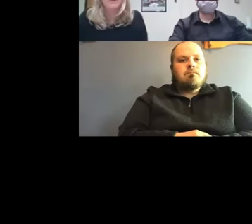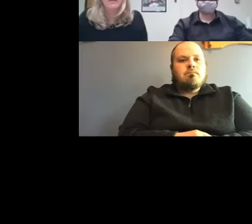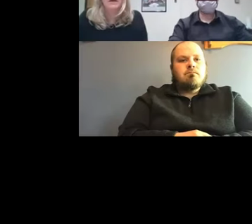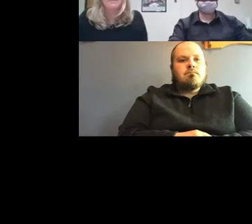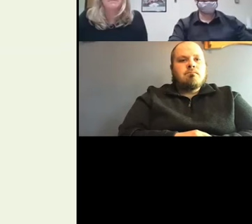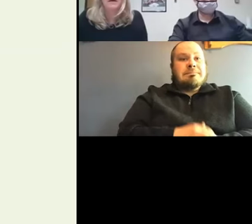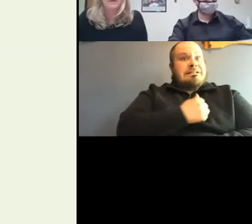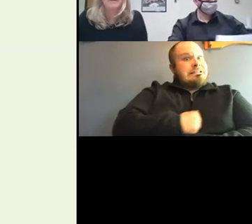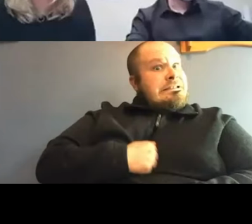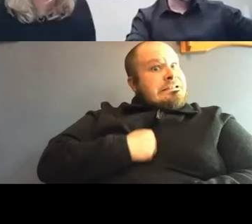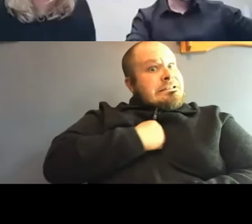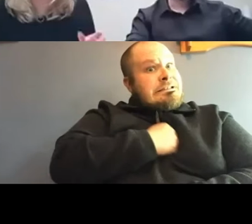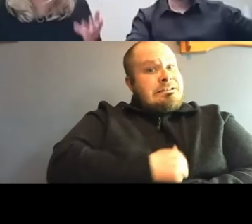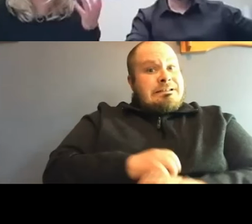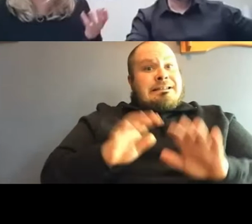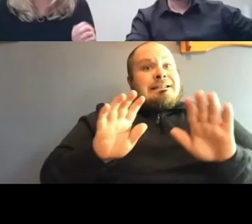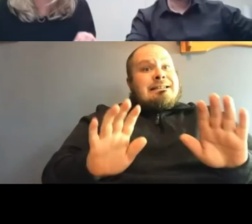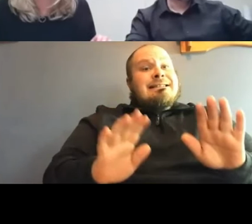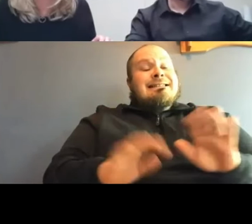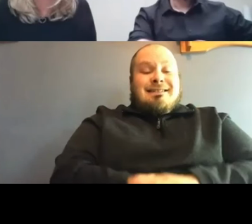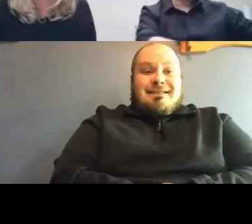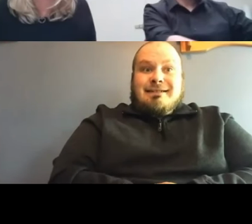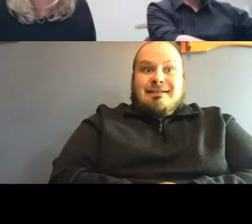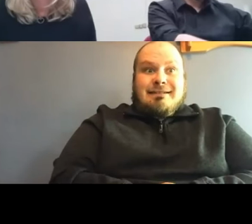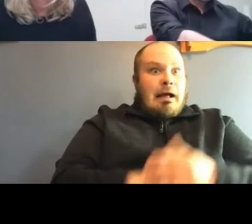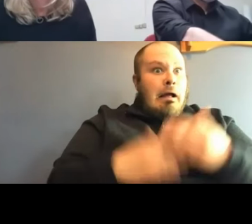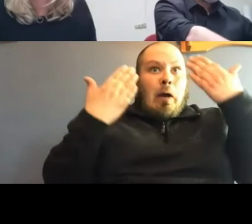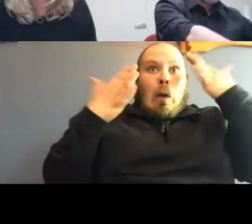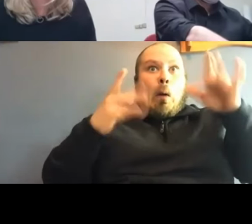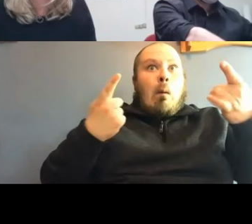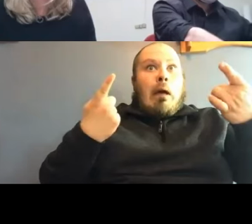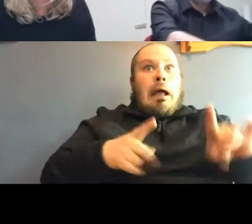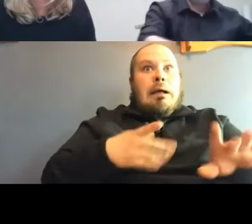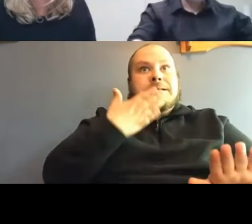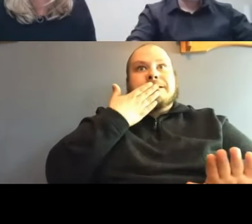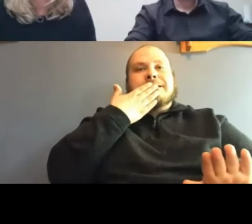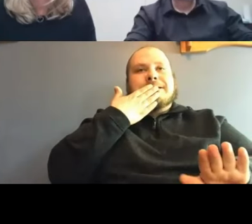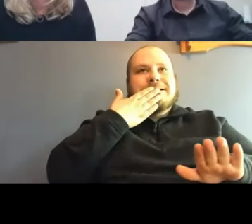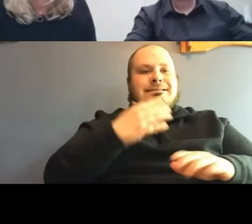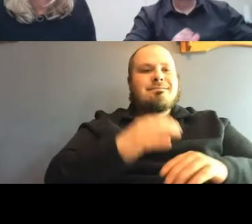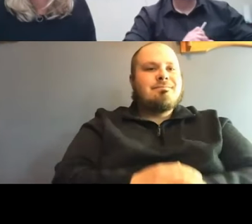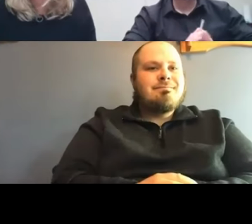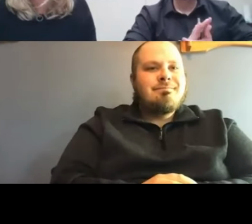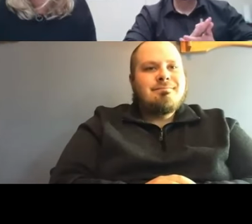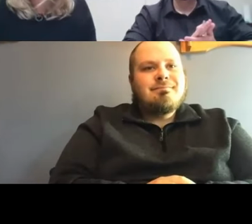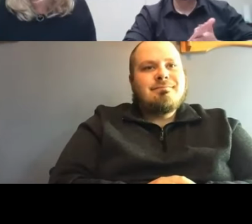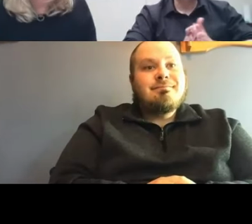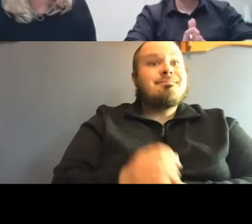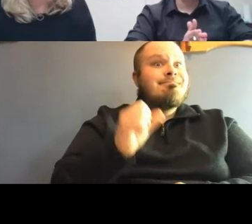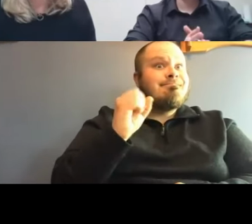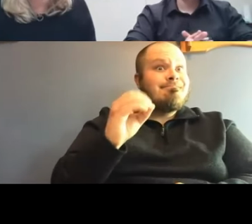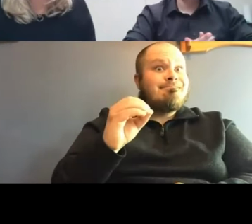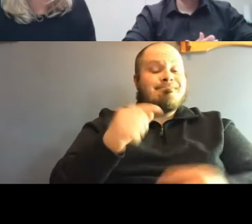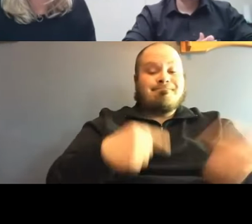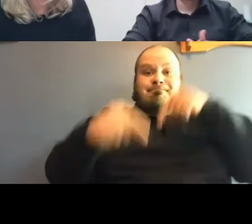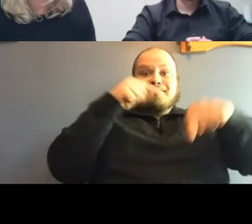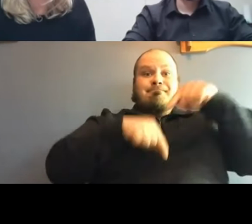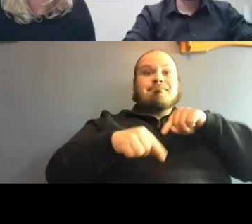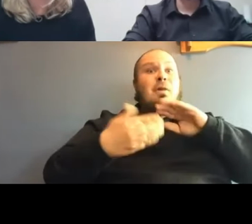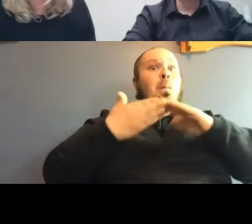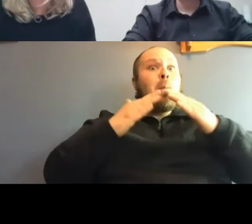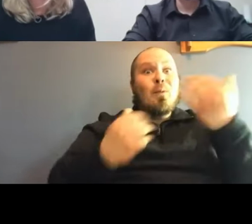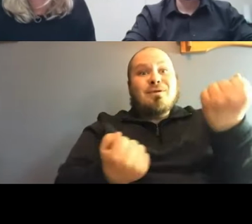Sorry about that. I don't know what happened. So back to community